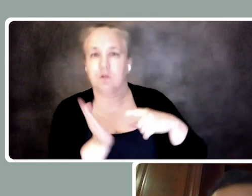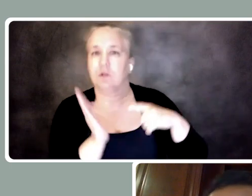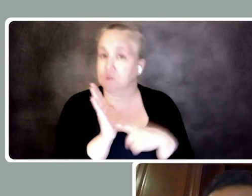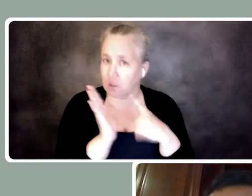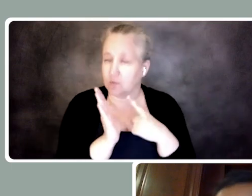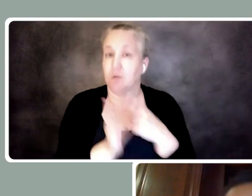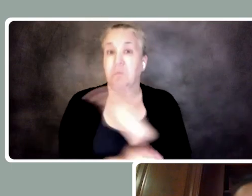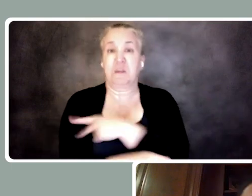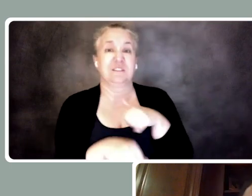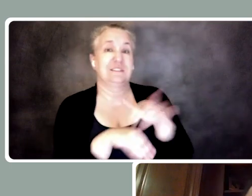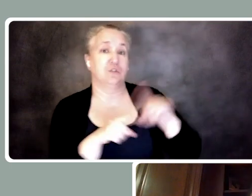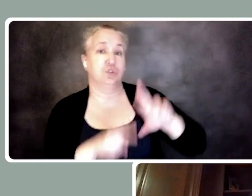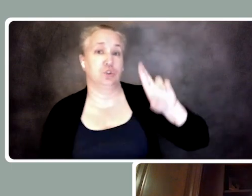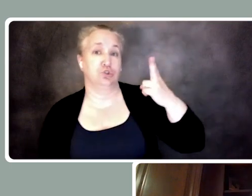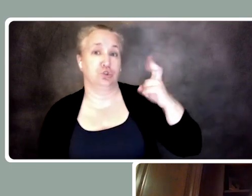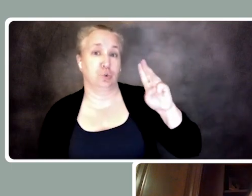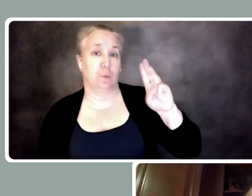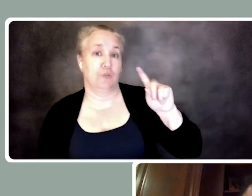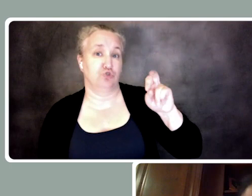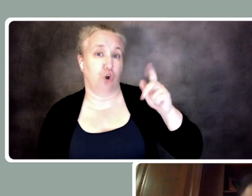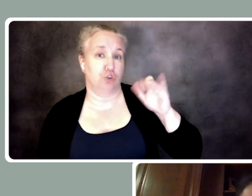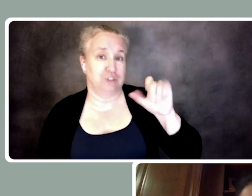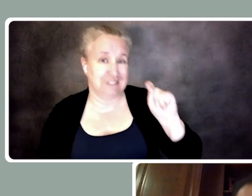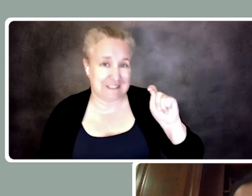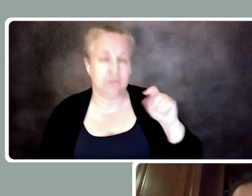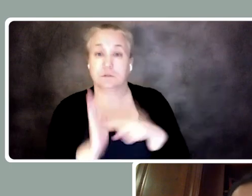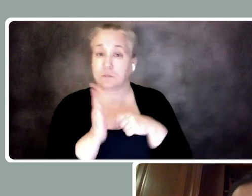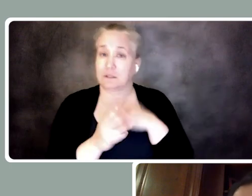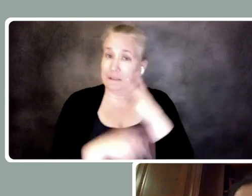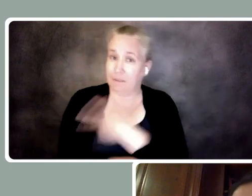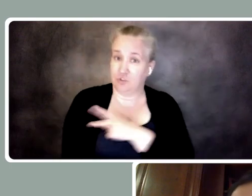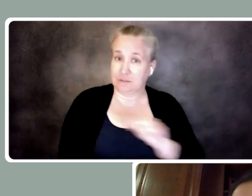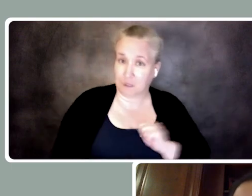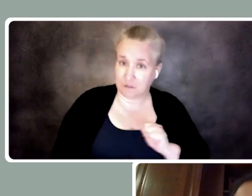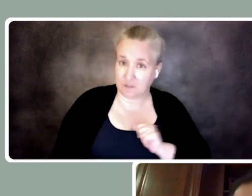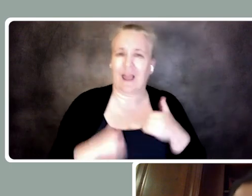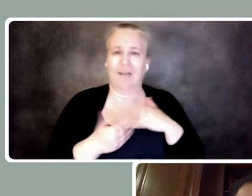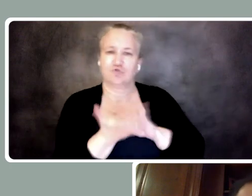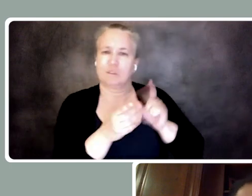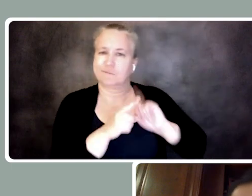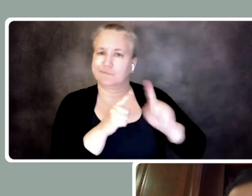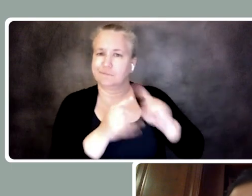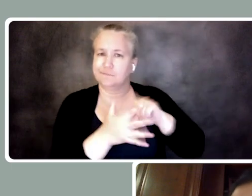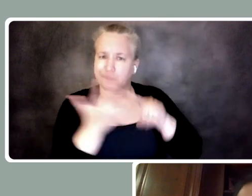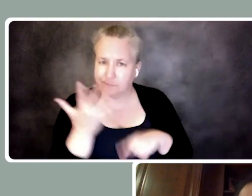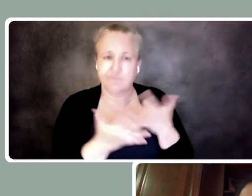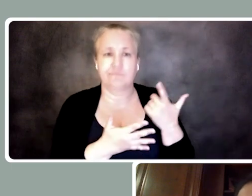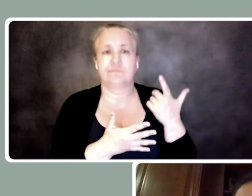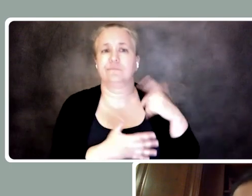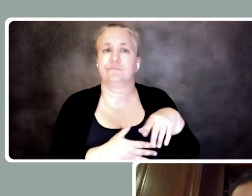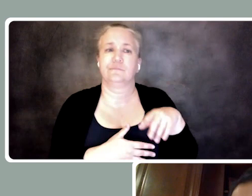to rheumatologists. Sometimes I will manage those patients myself. There are drugs, things like Prolia, things like